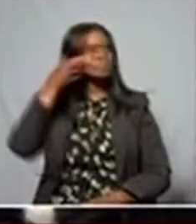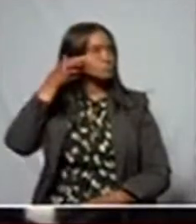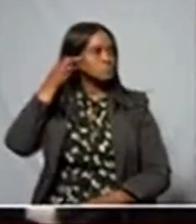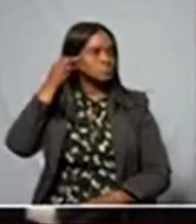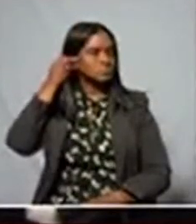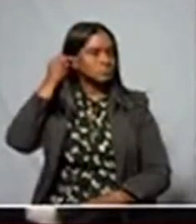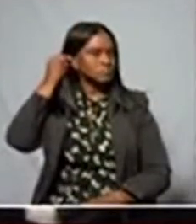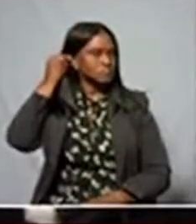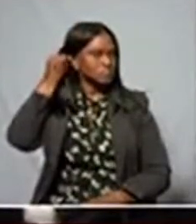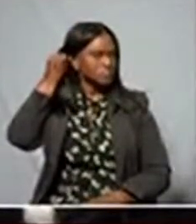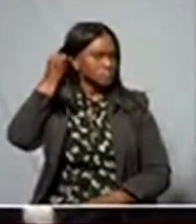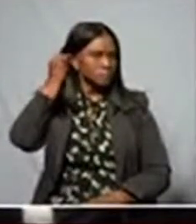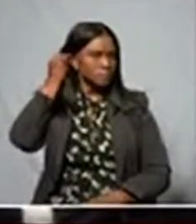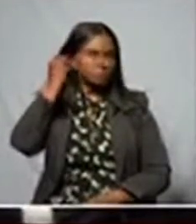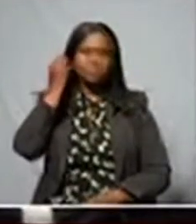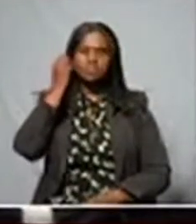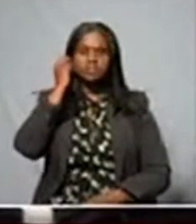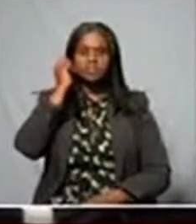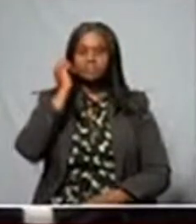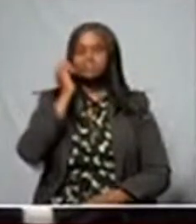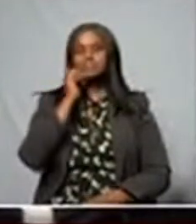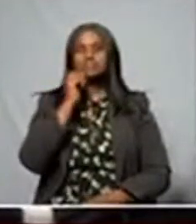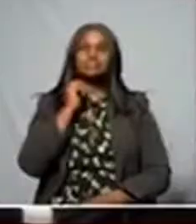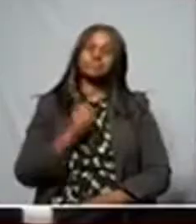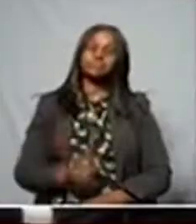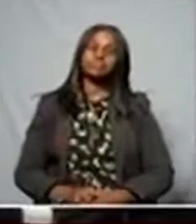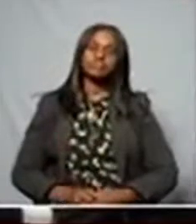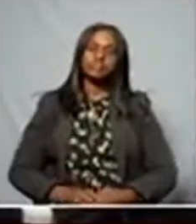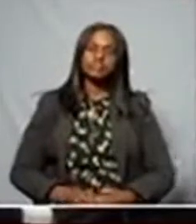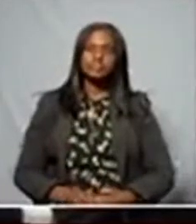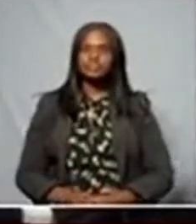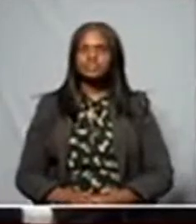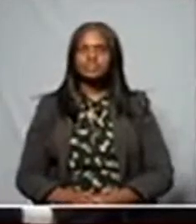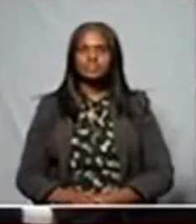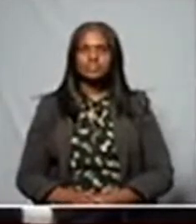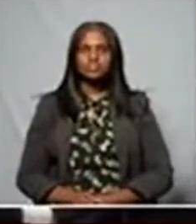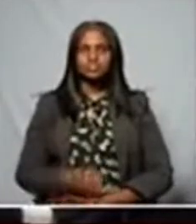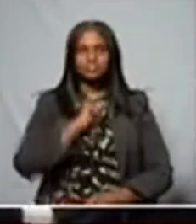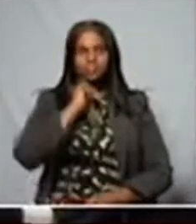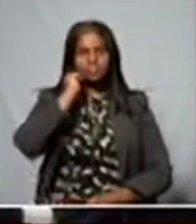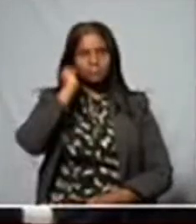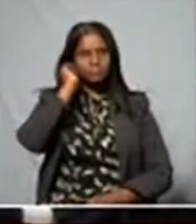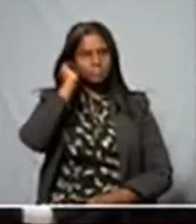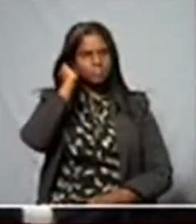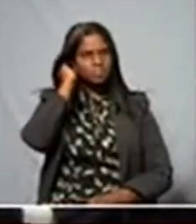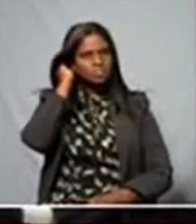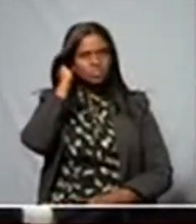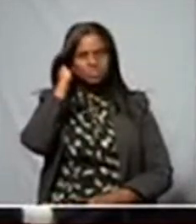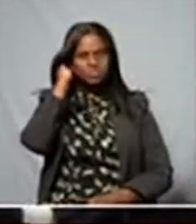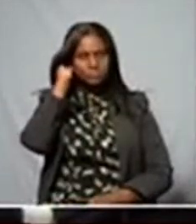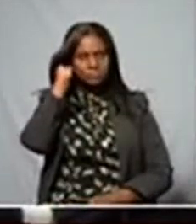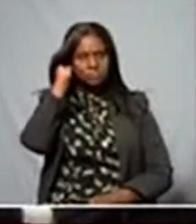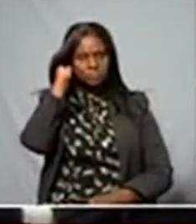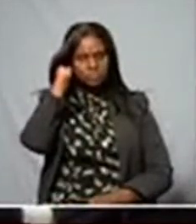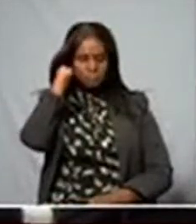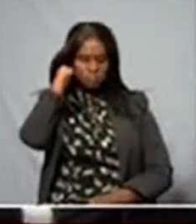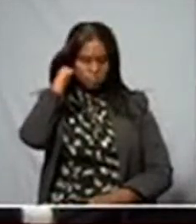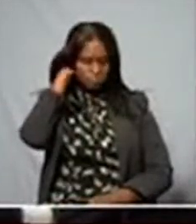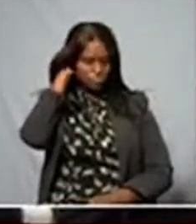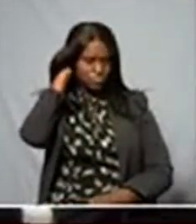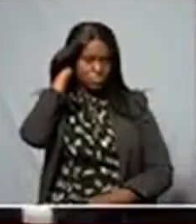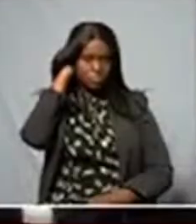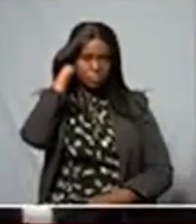Office. Thank you, Chair. Good morning, honorable members, and good morning, Minister of Water